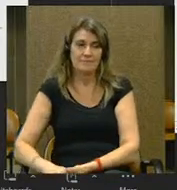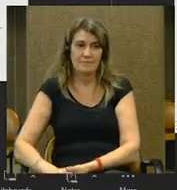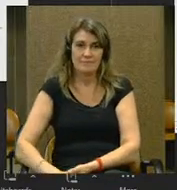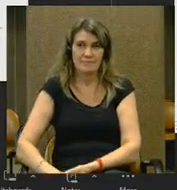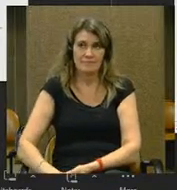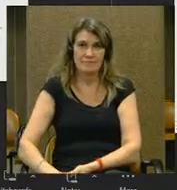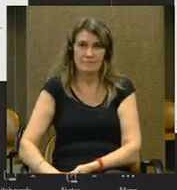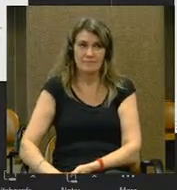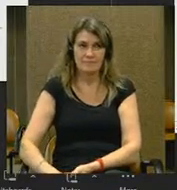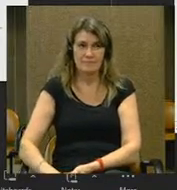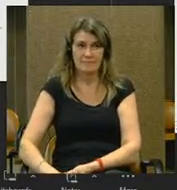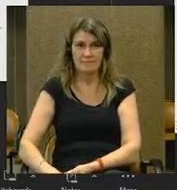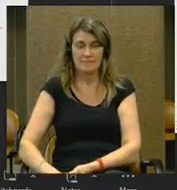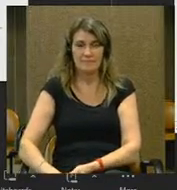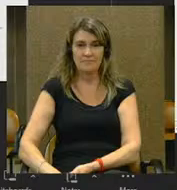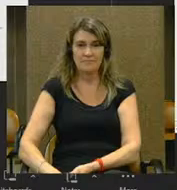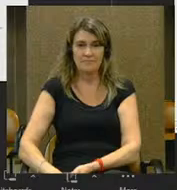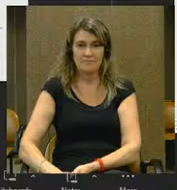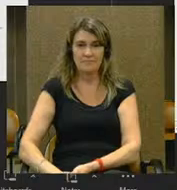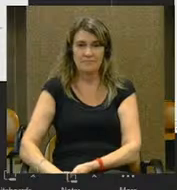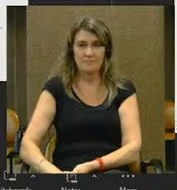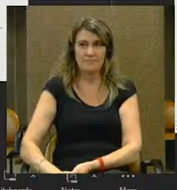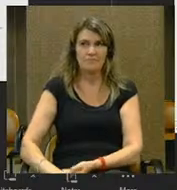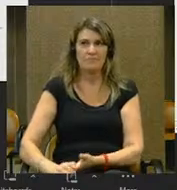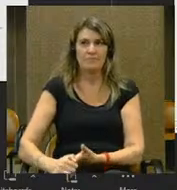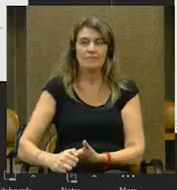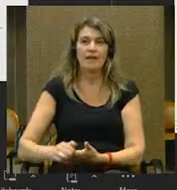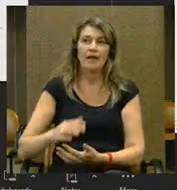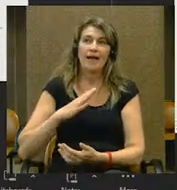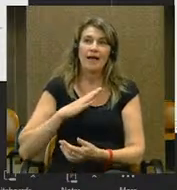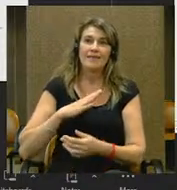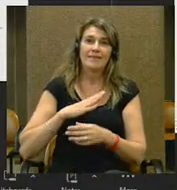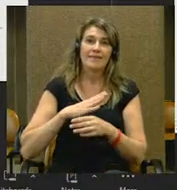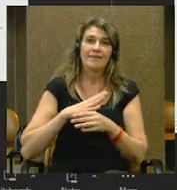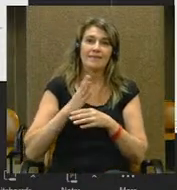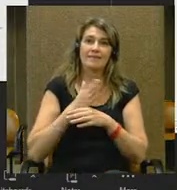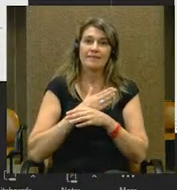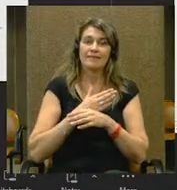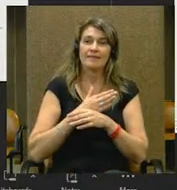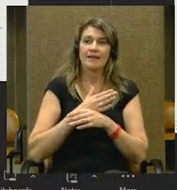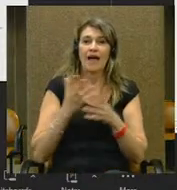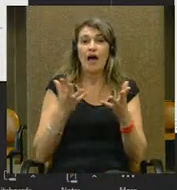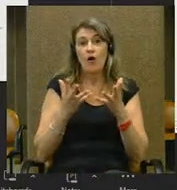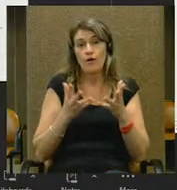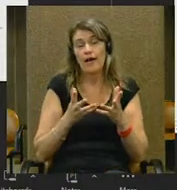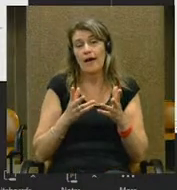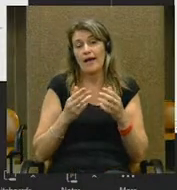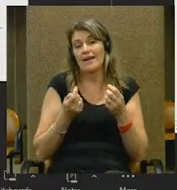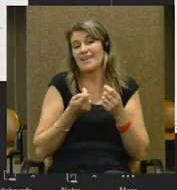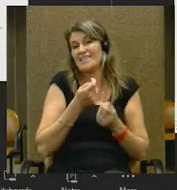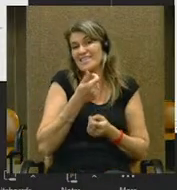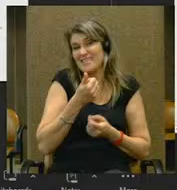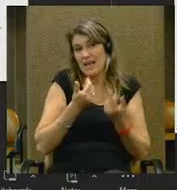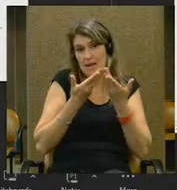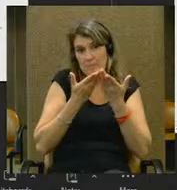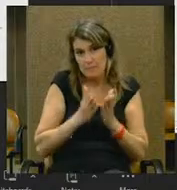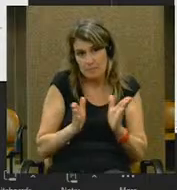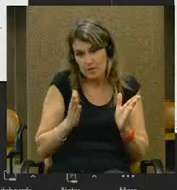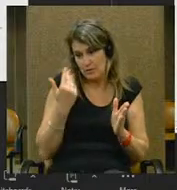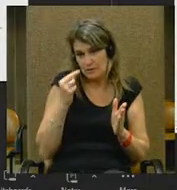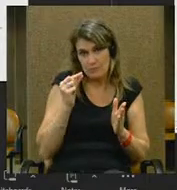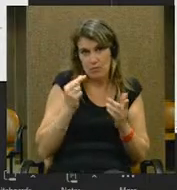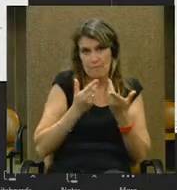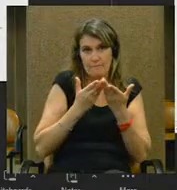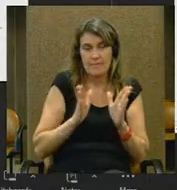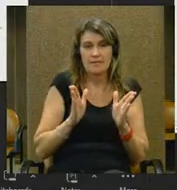It's very early stage in this program, so lots to learn, lots to find in